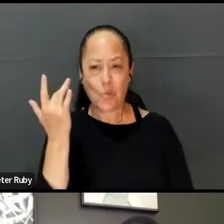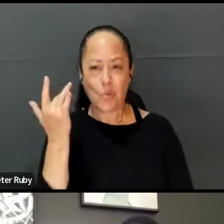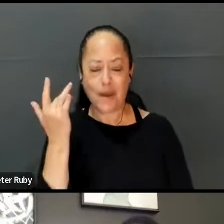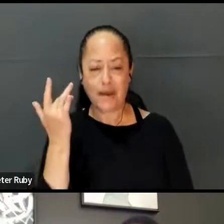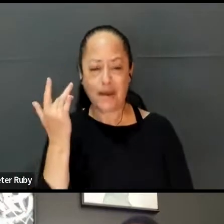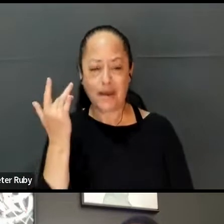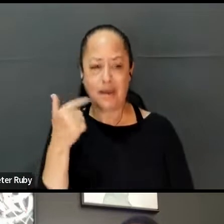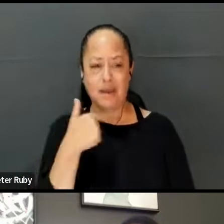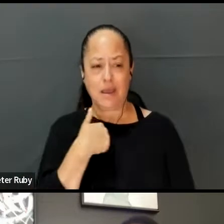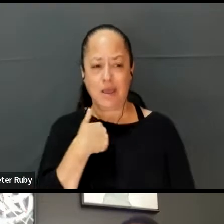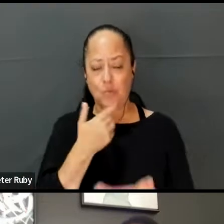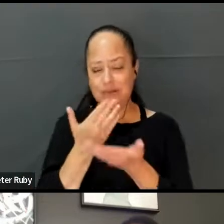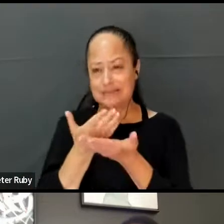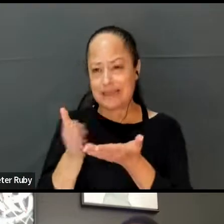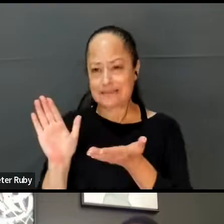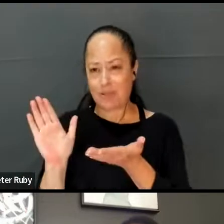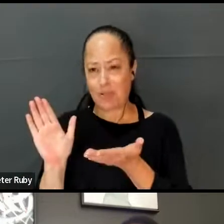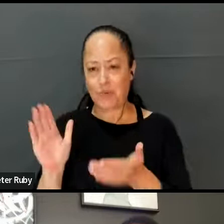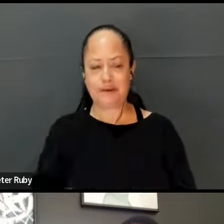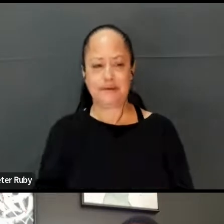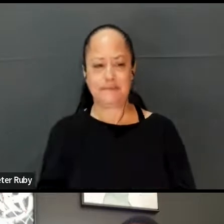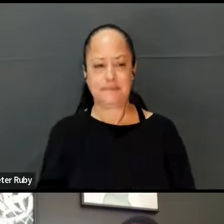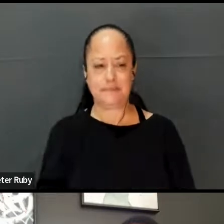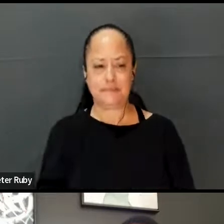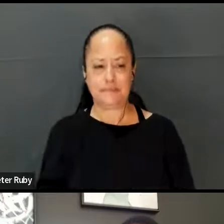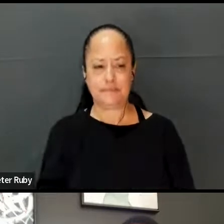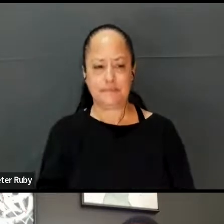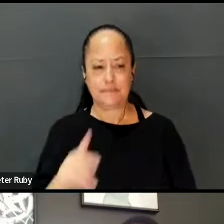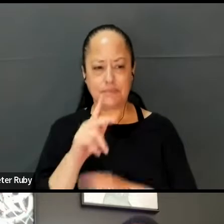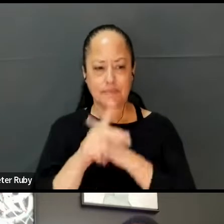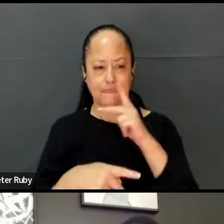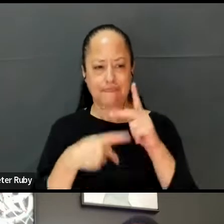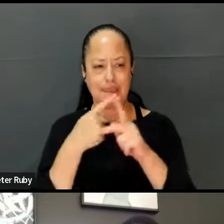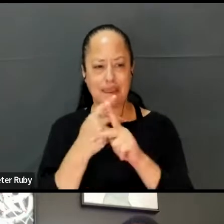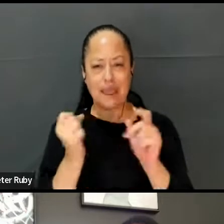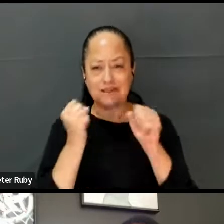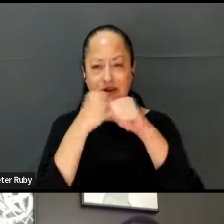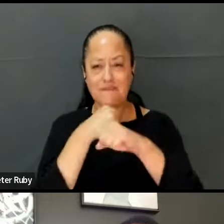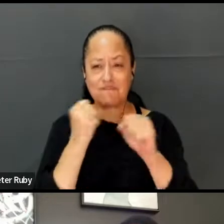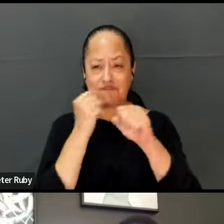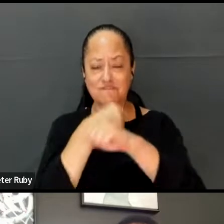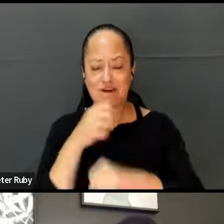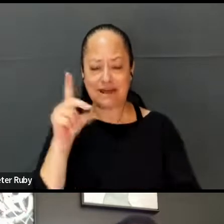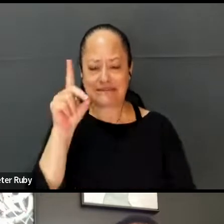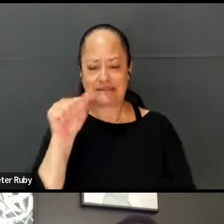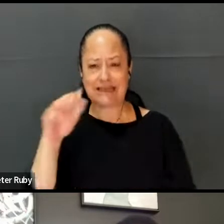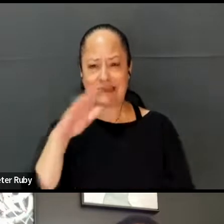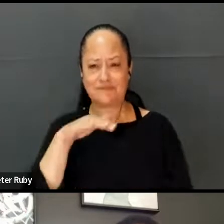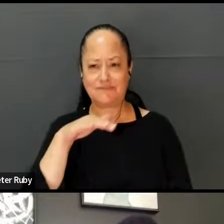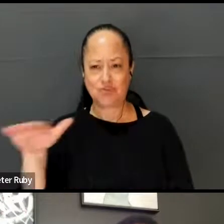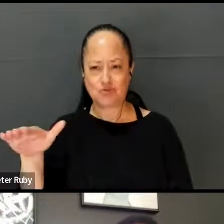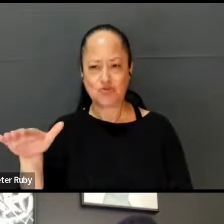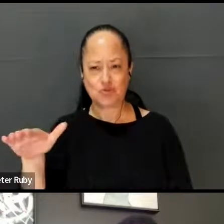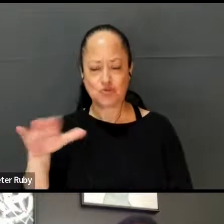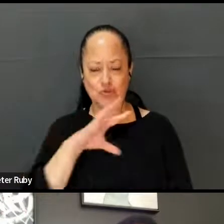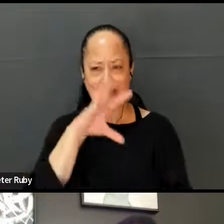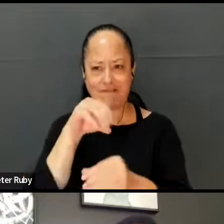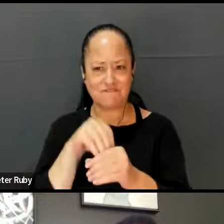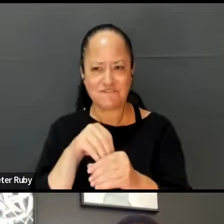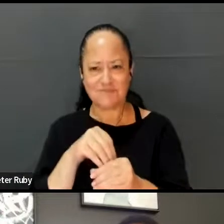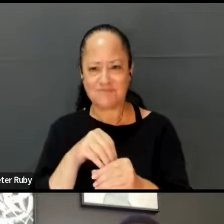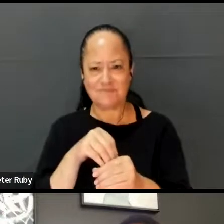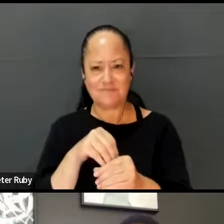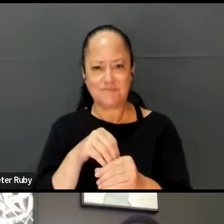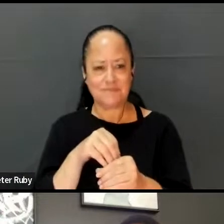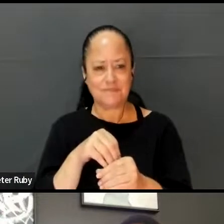I was excluded. The kind of fights that disabled children get into, I had no knowledge